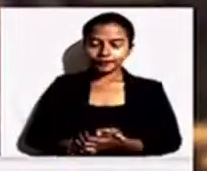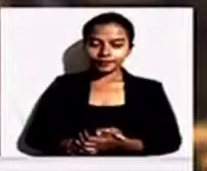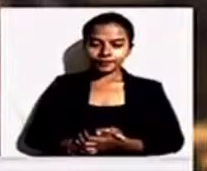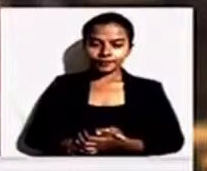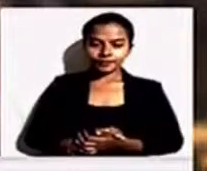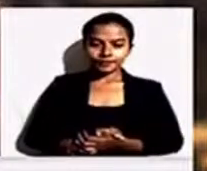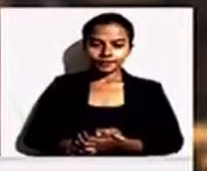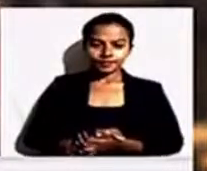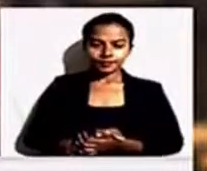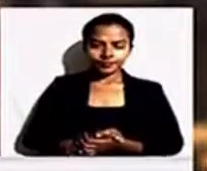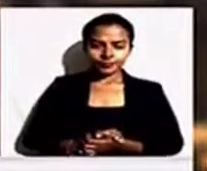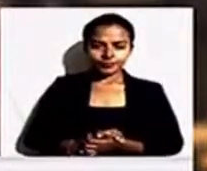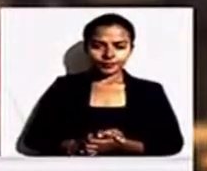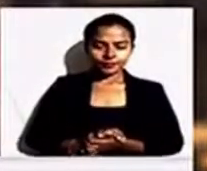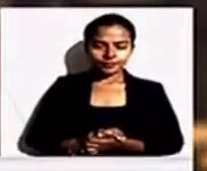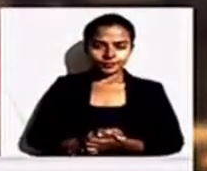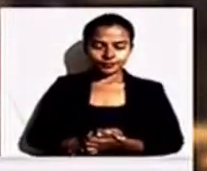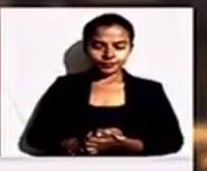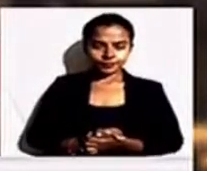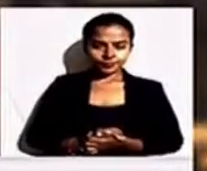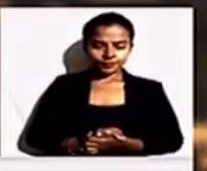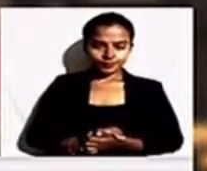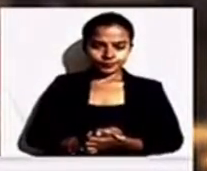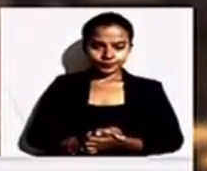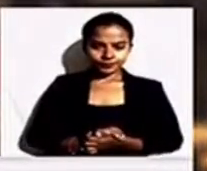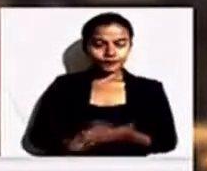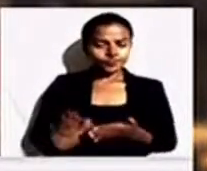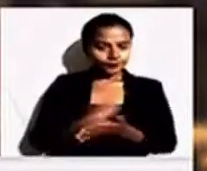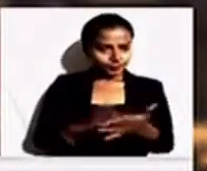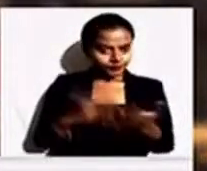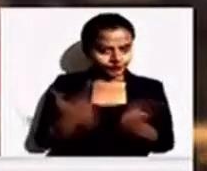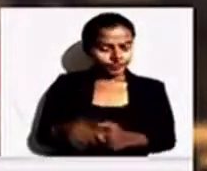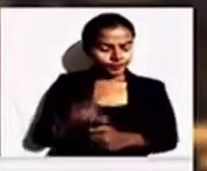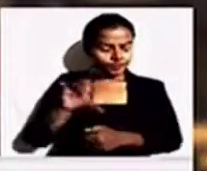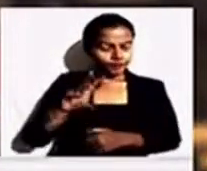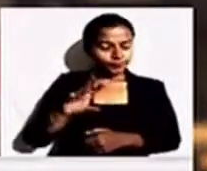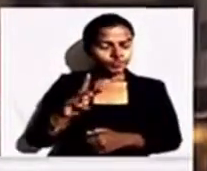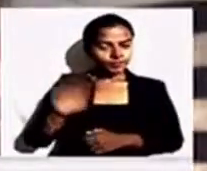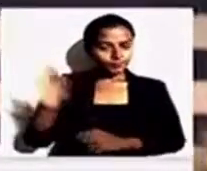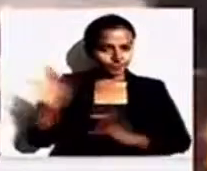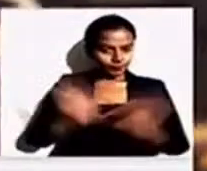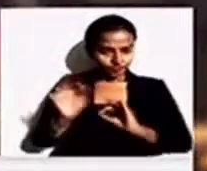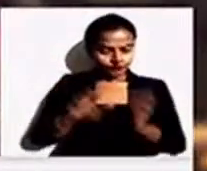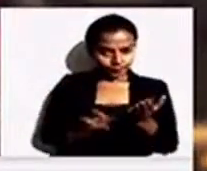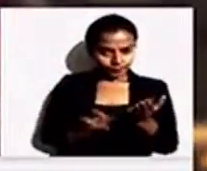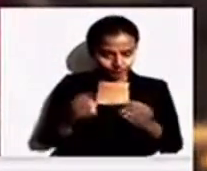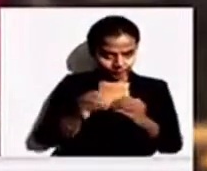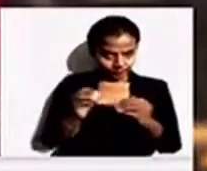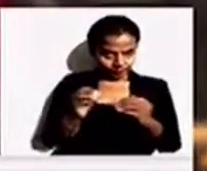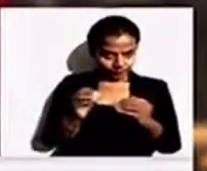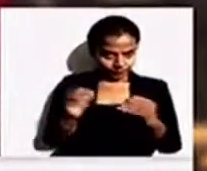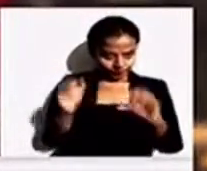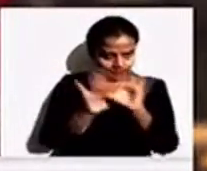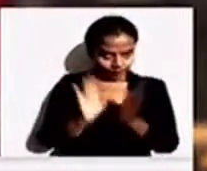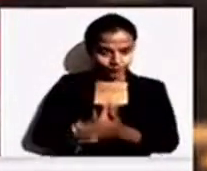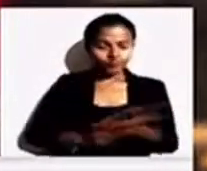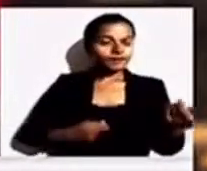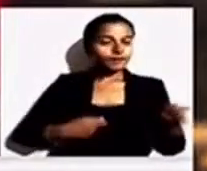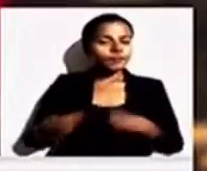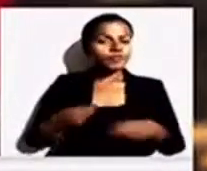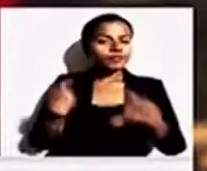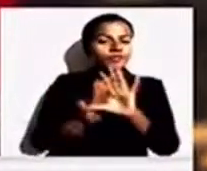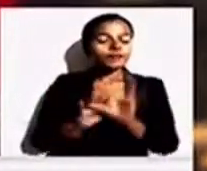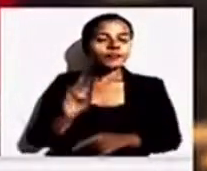The central bank failed to sell 14% of treasury bills offered at its weekly auction, with 34.3